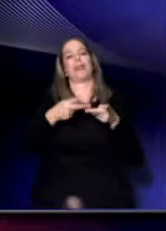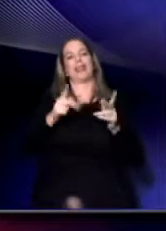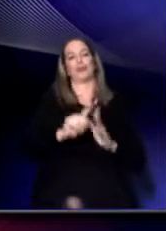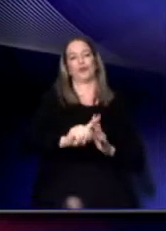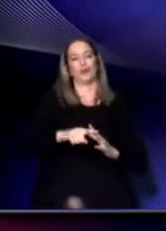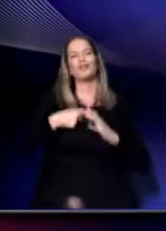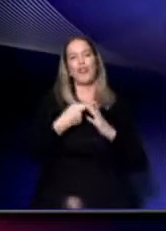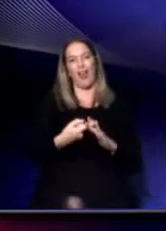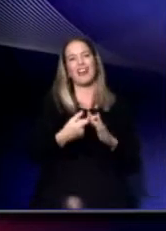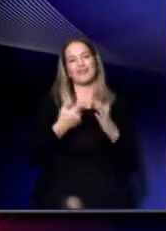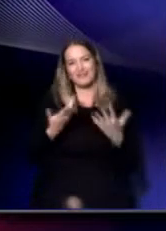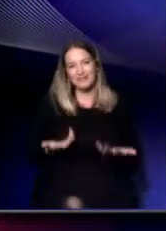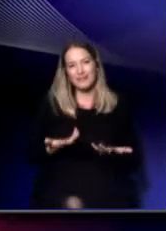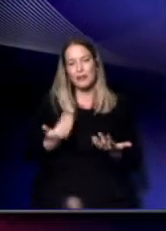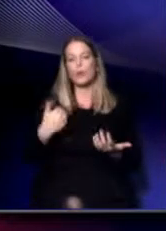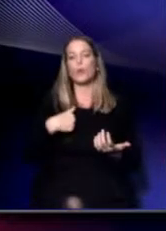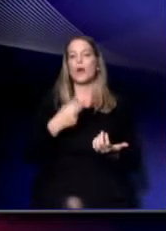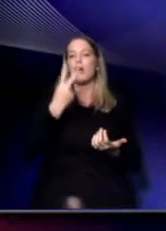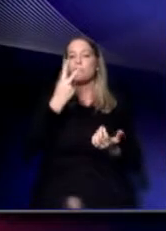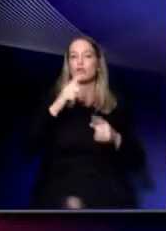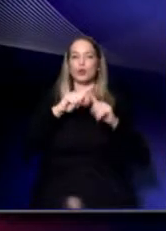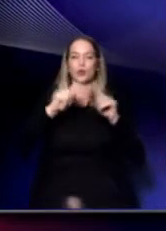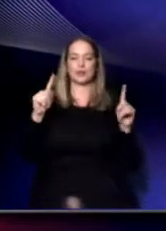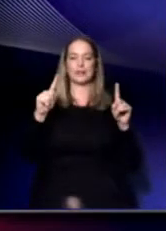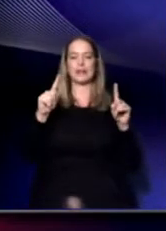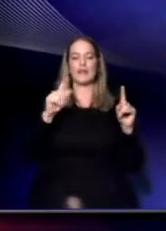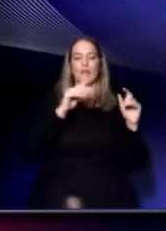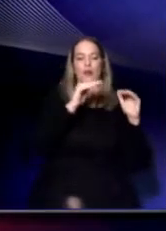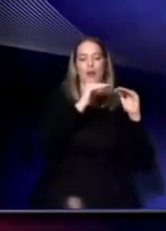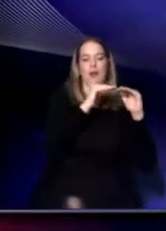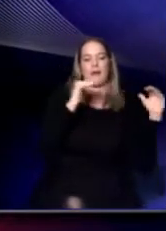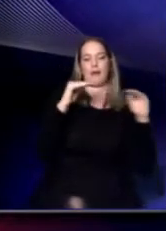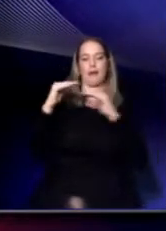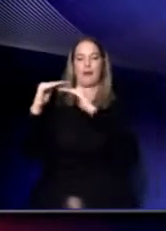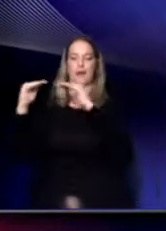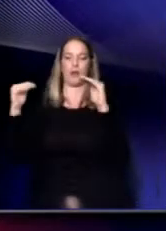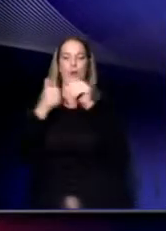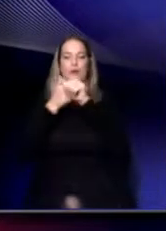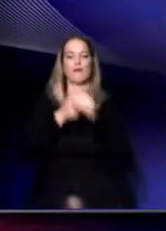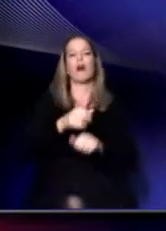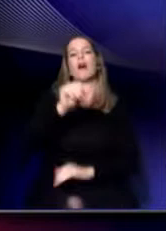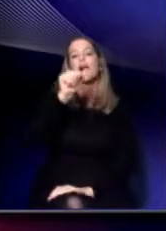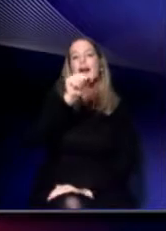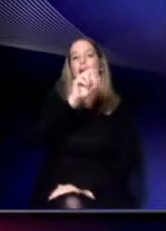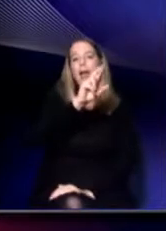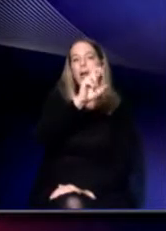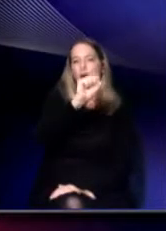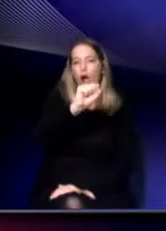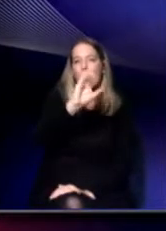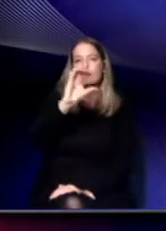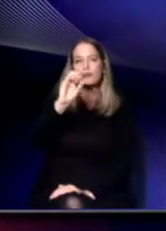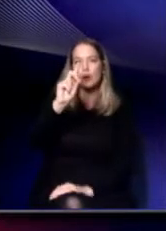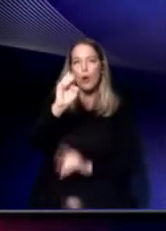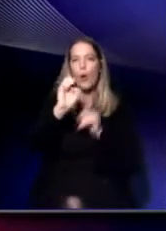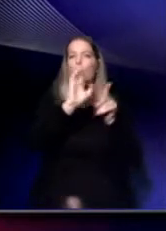So there's 2 different benchmarks for space. There's the ARS code, which is for multiply handicapped,